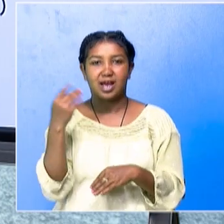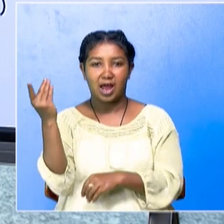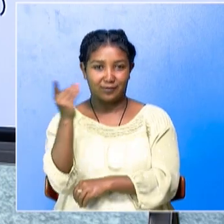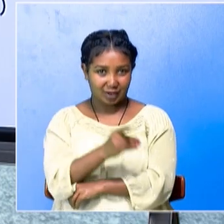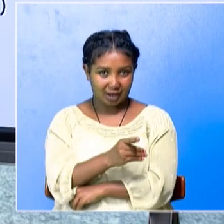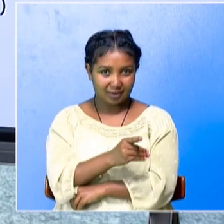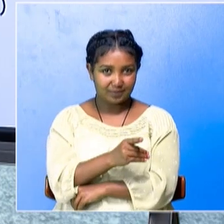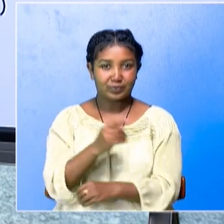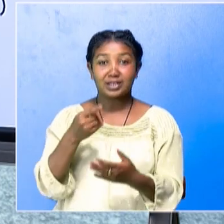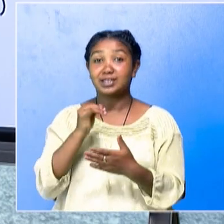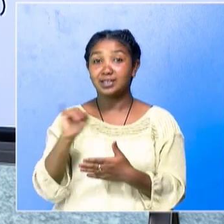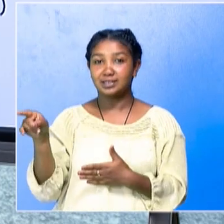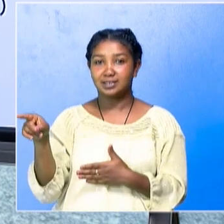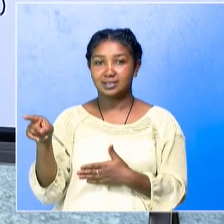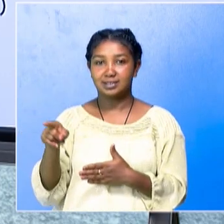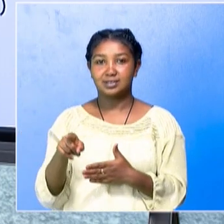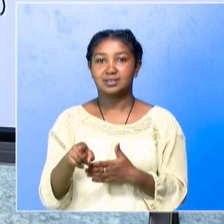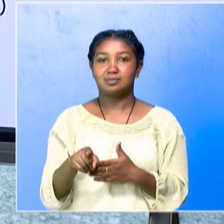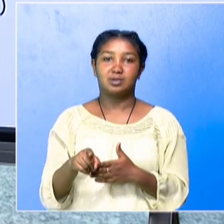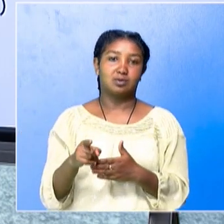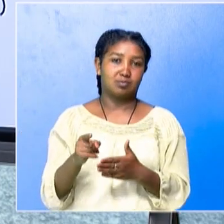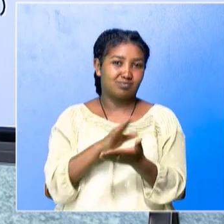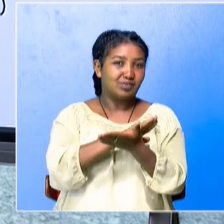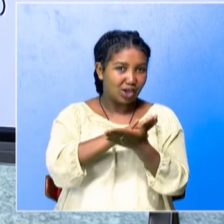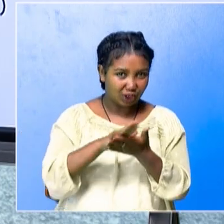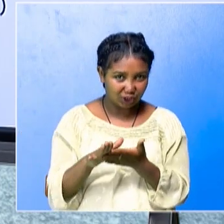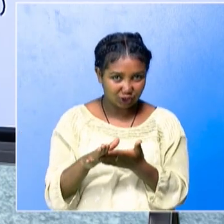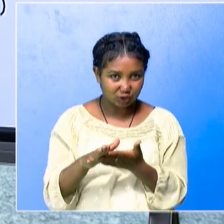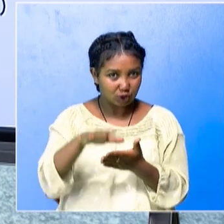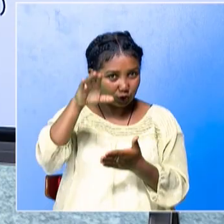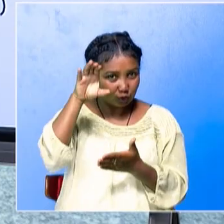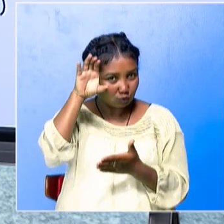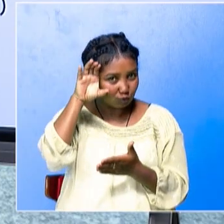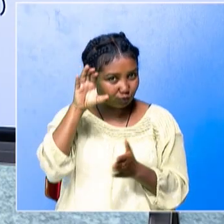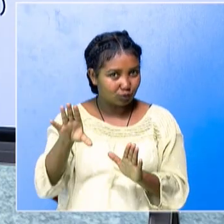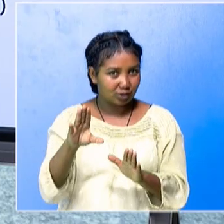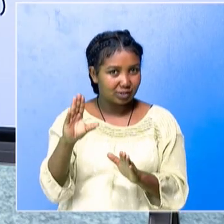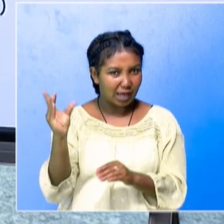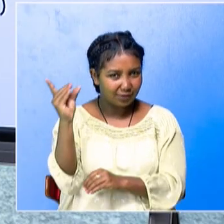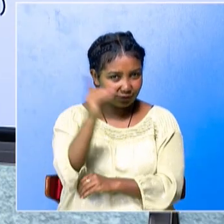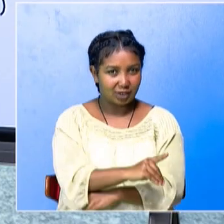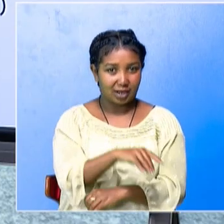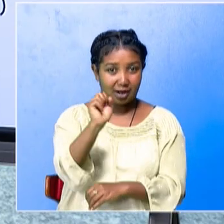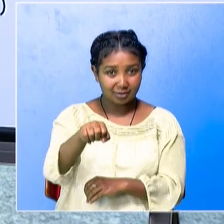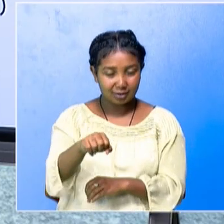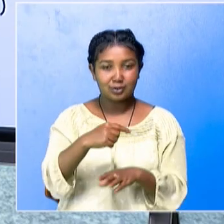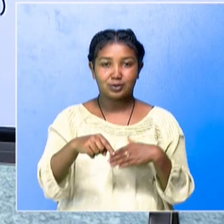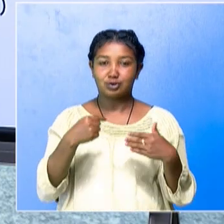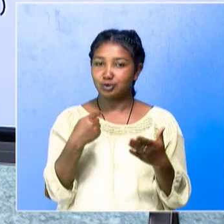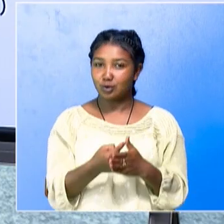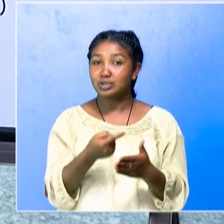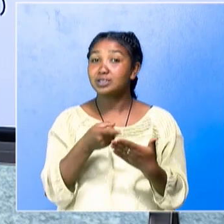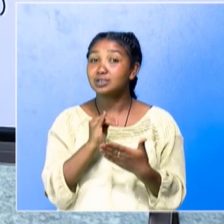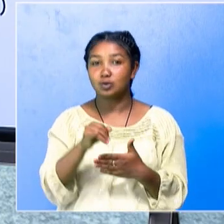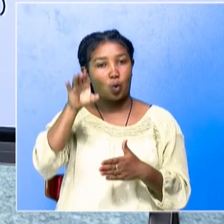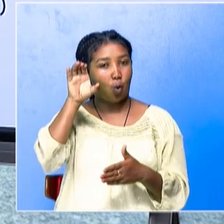every day. This is sanitation or hygiene that you have to do every day. So this